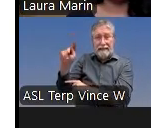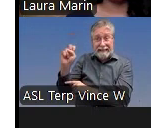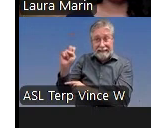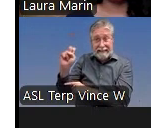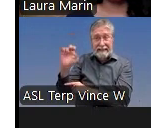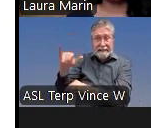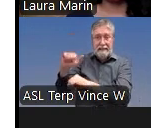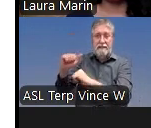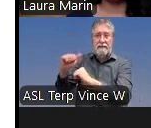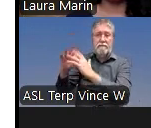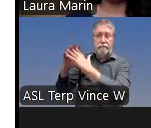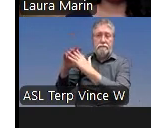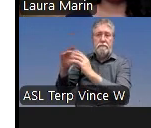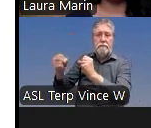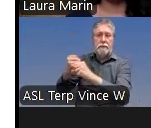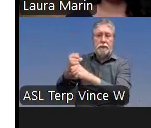2001.